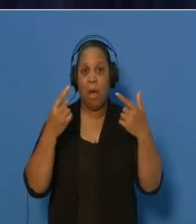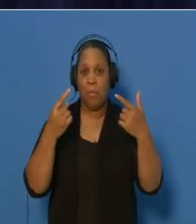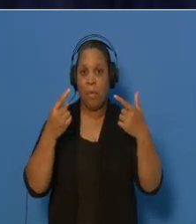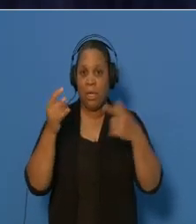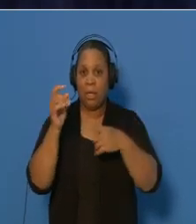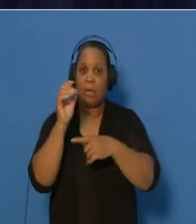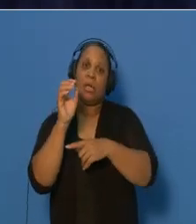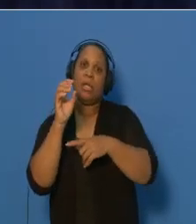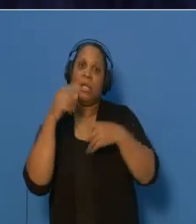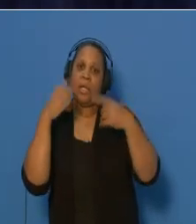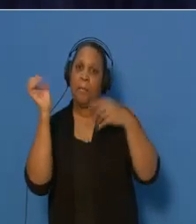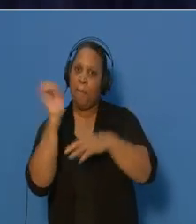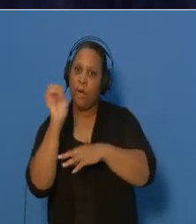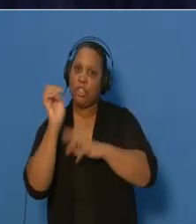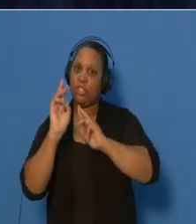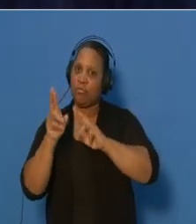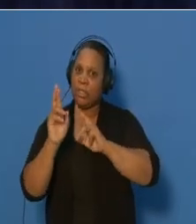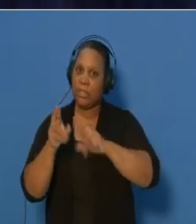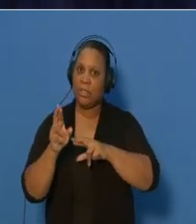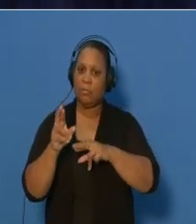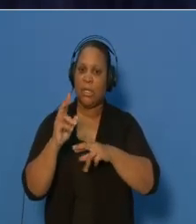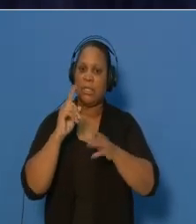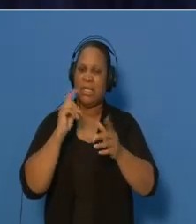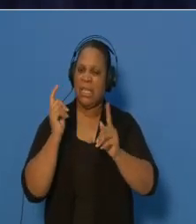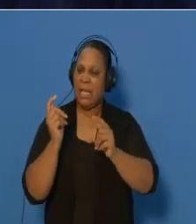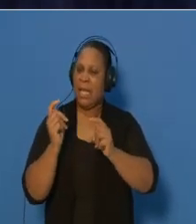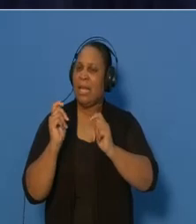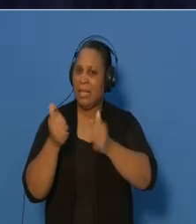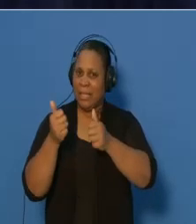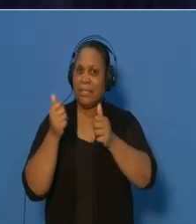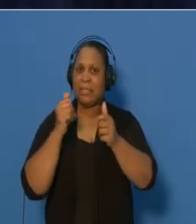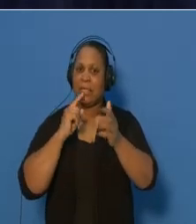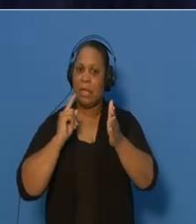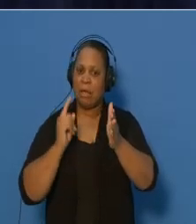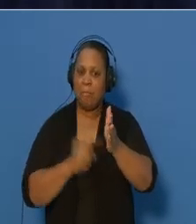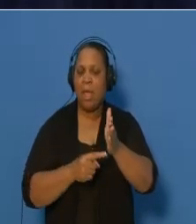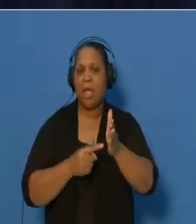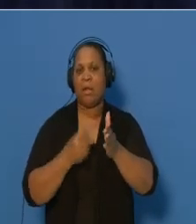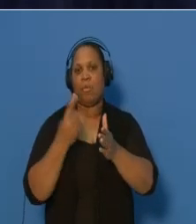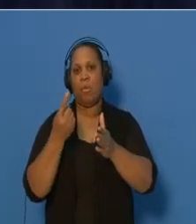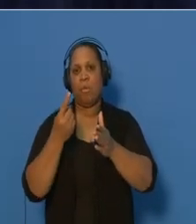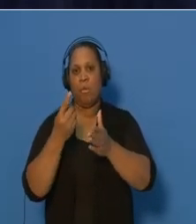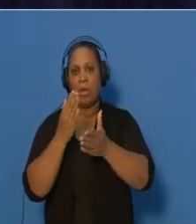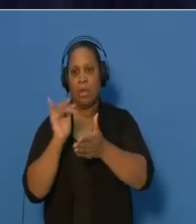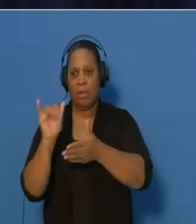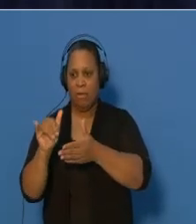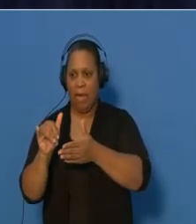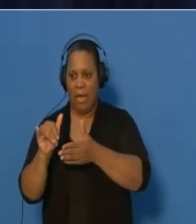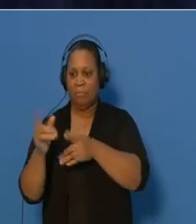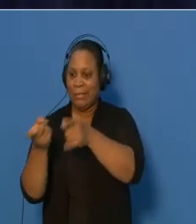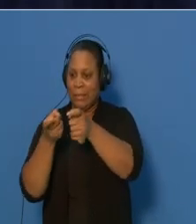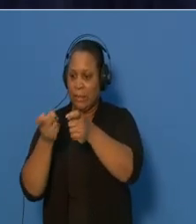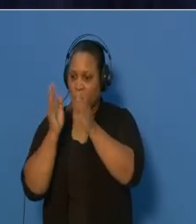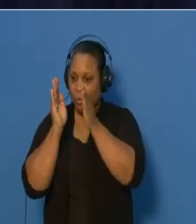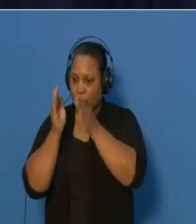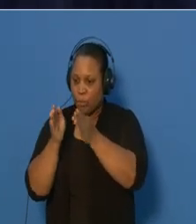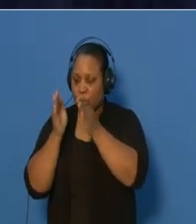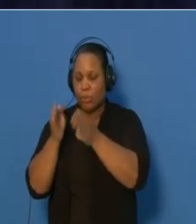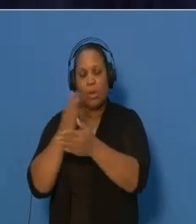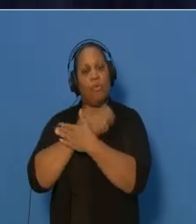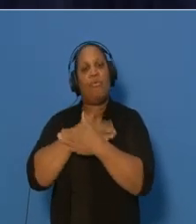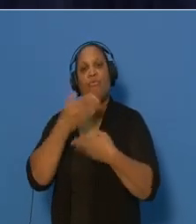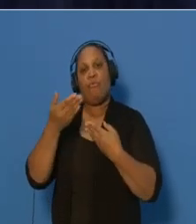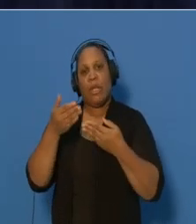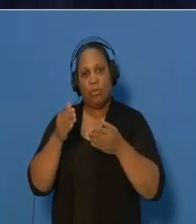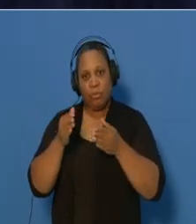Response Team and under the Incident Command, one of the sections of that particular command center deals specifically with rest homes and our